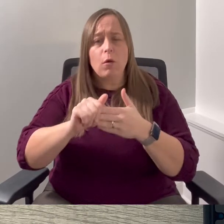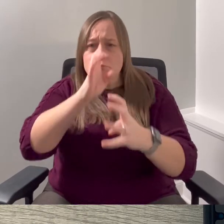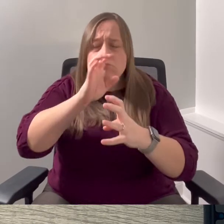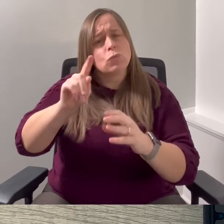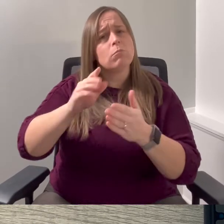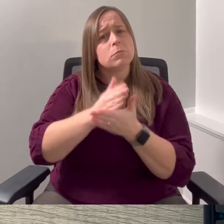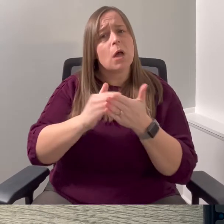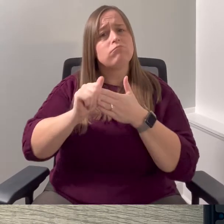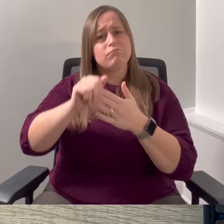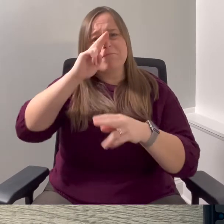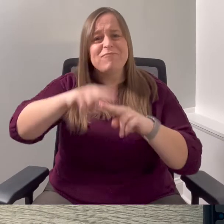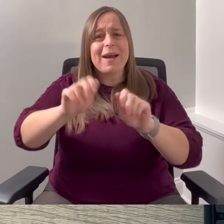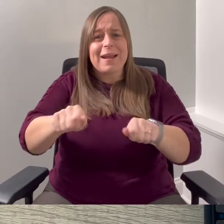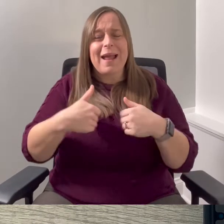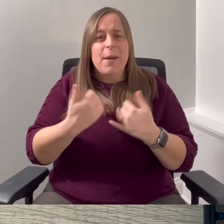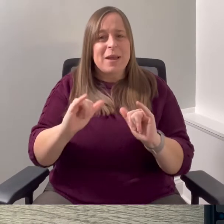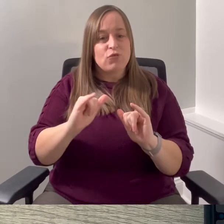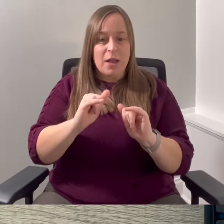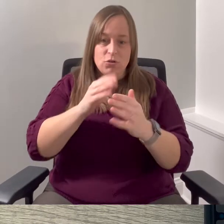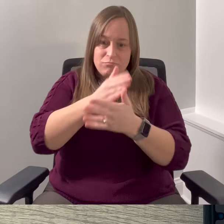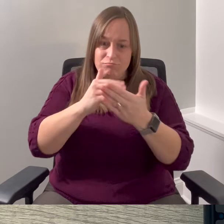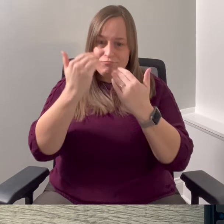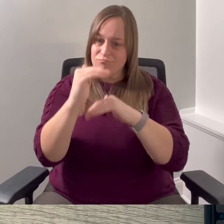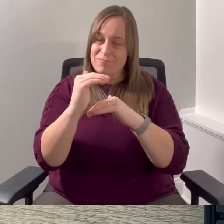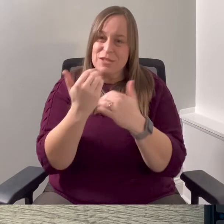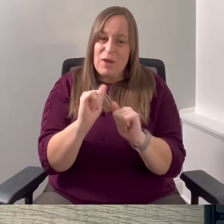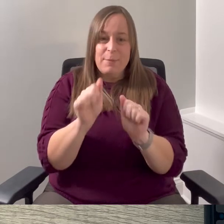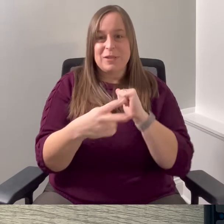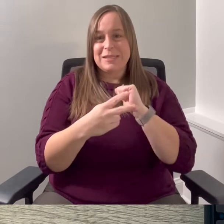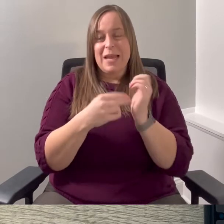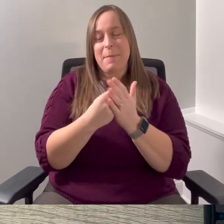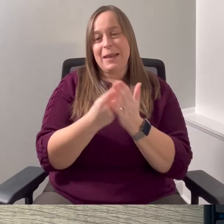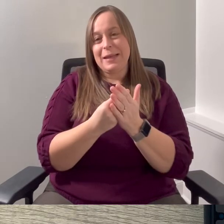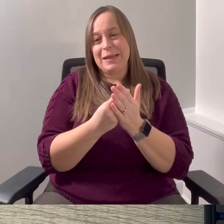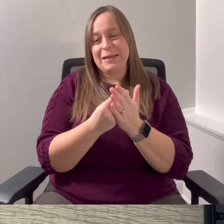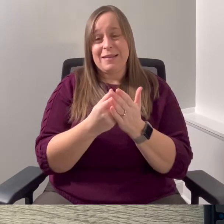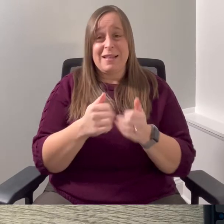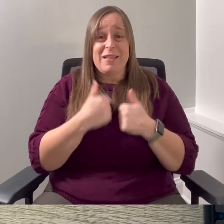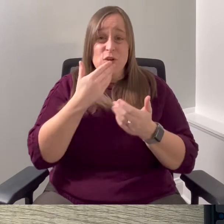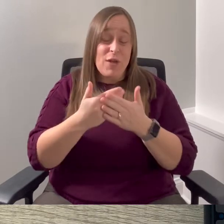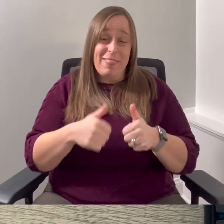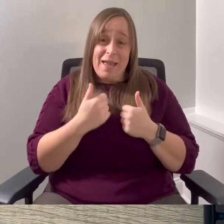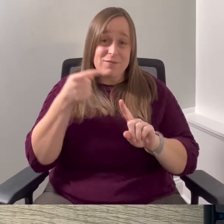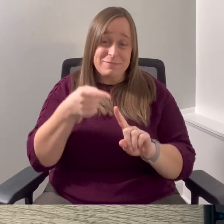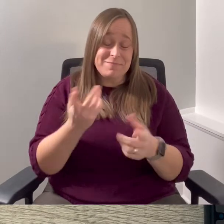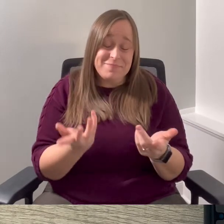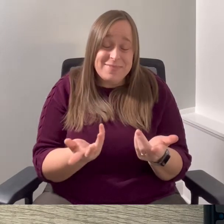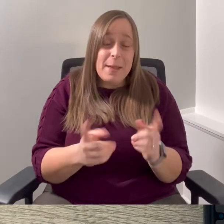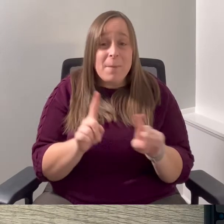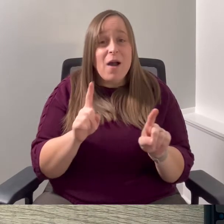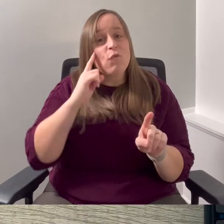but I try to stick to those parameters, and that's how we're able to save money and live a really good life. But for birthdays, I'll